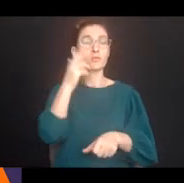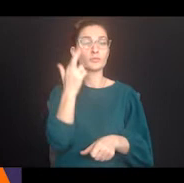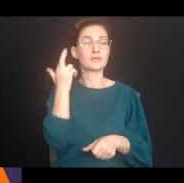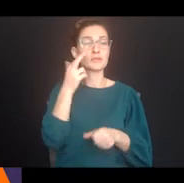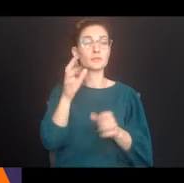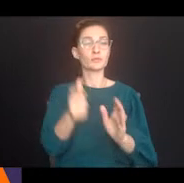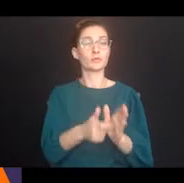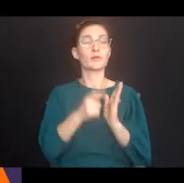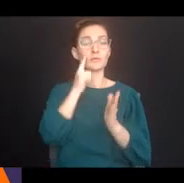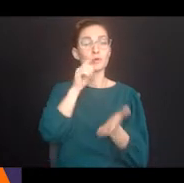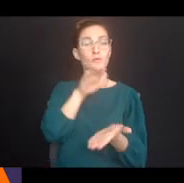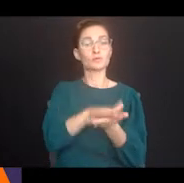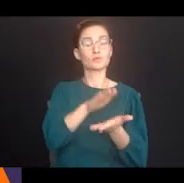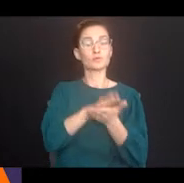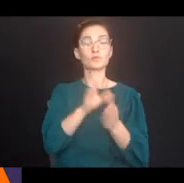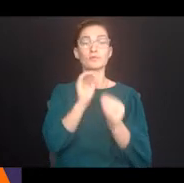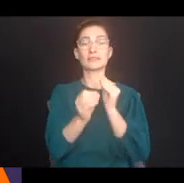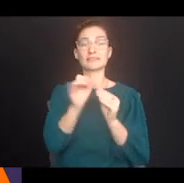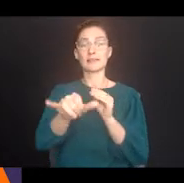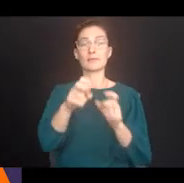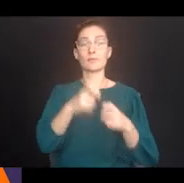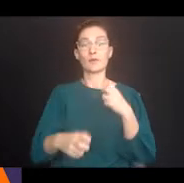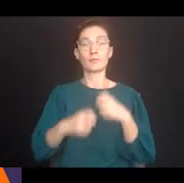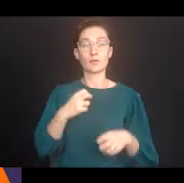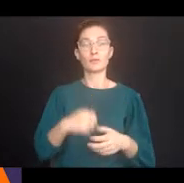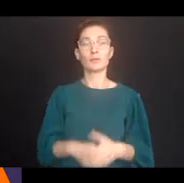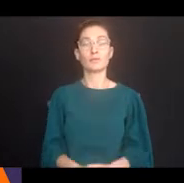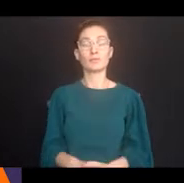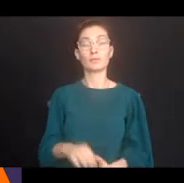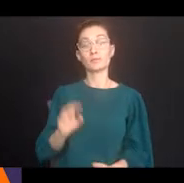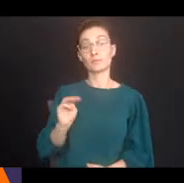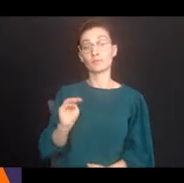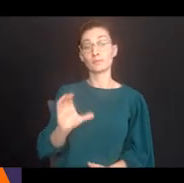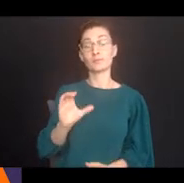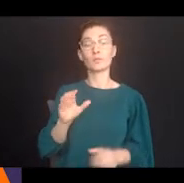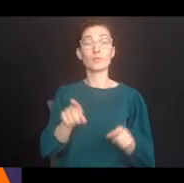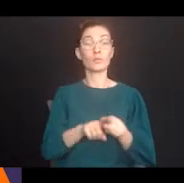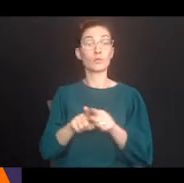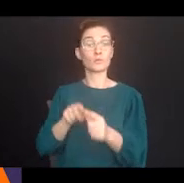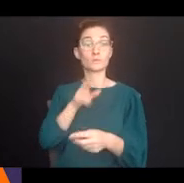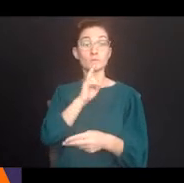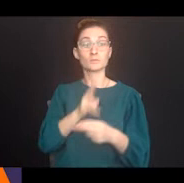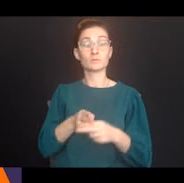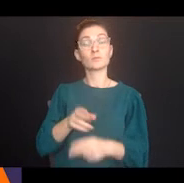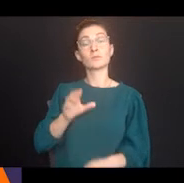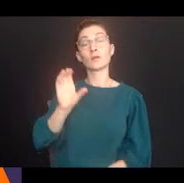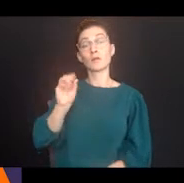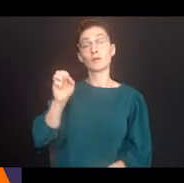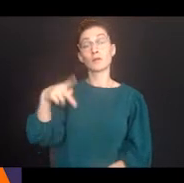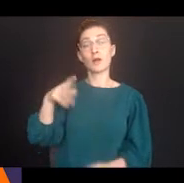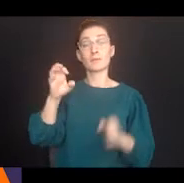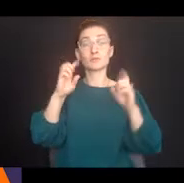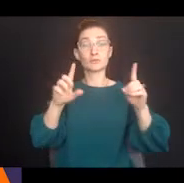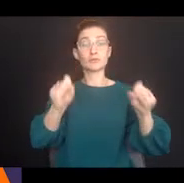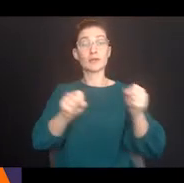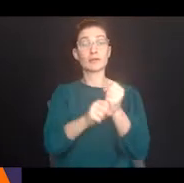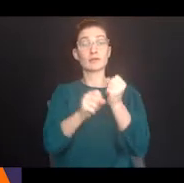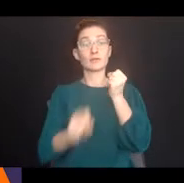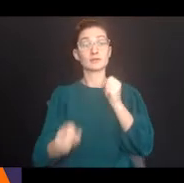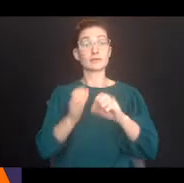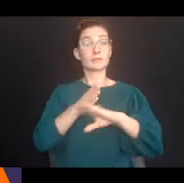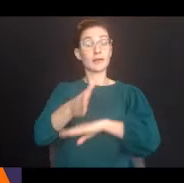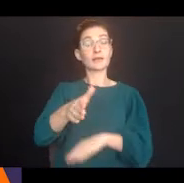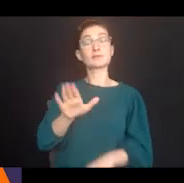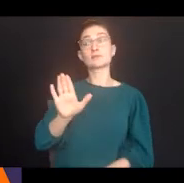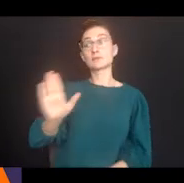reasonably required for the school district to rectify the problem. MC also held that compensatory education may extend